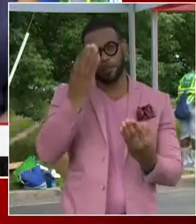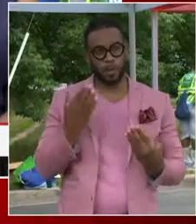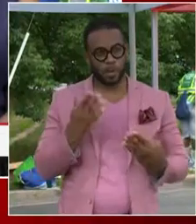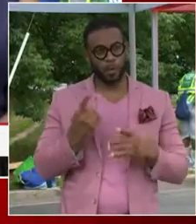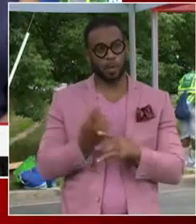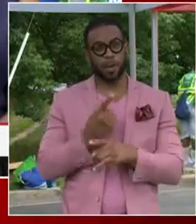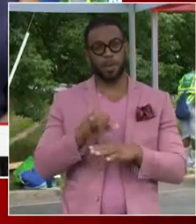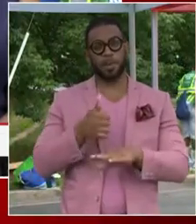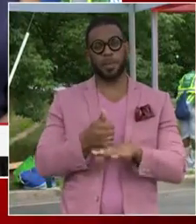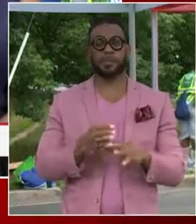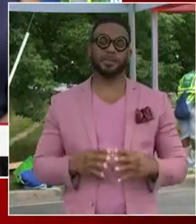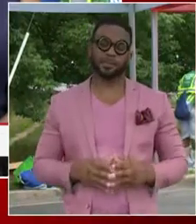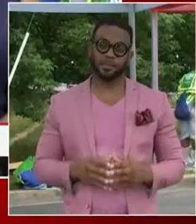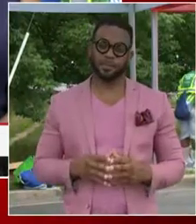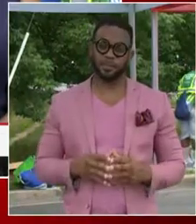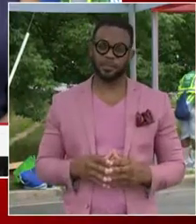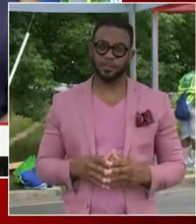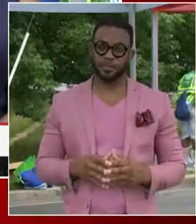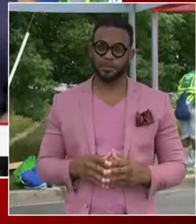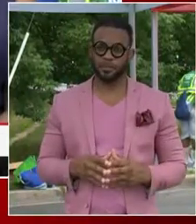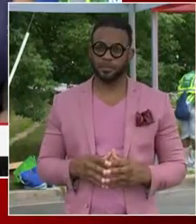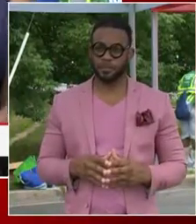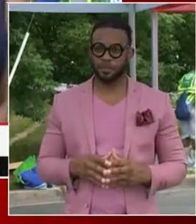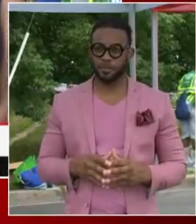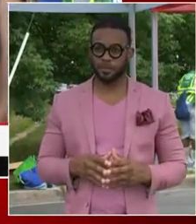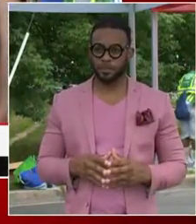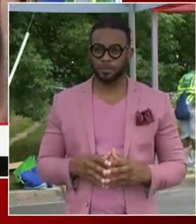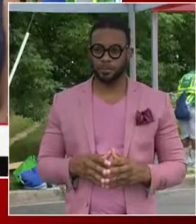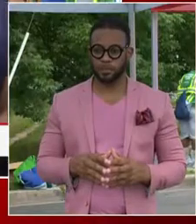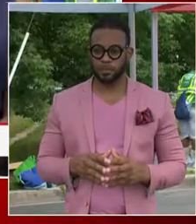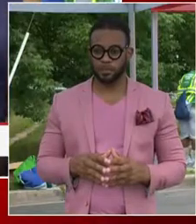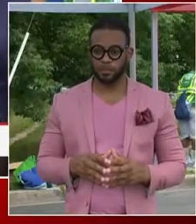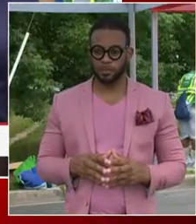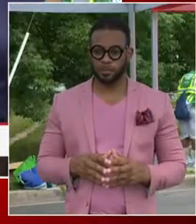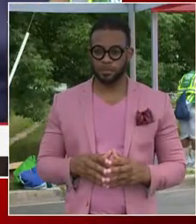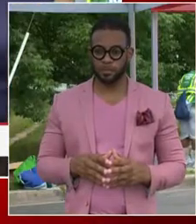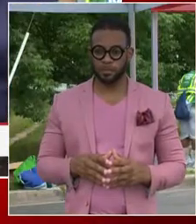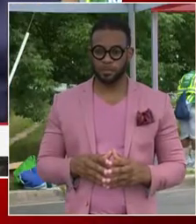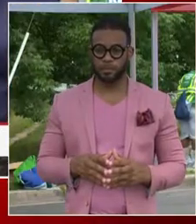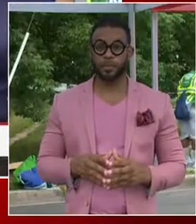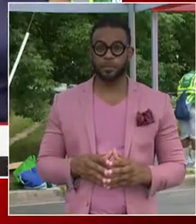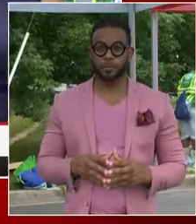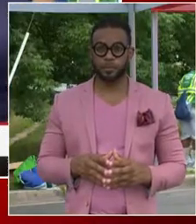on a regular basis. So have you guys identified any in Ward 5?